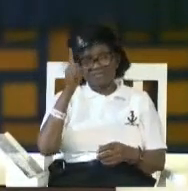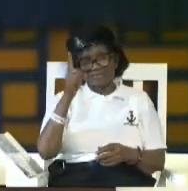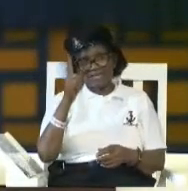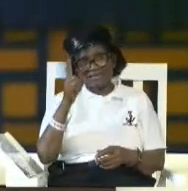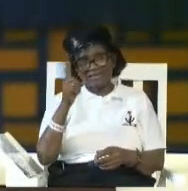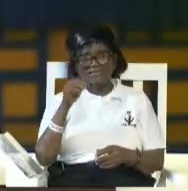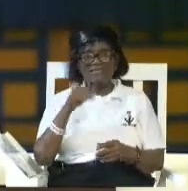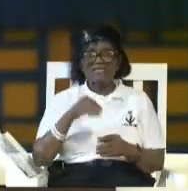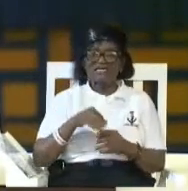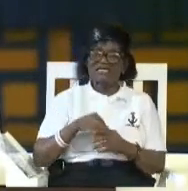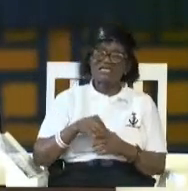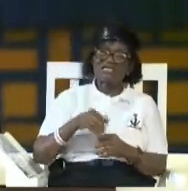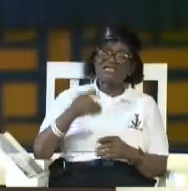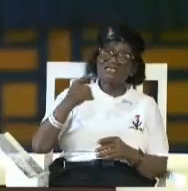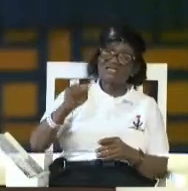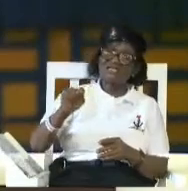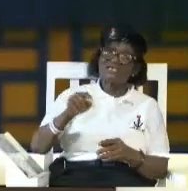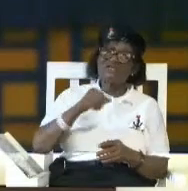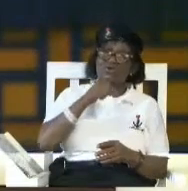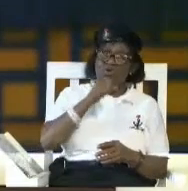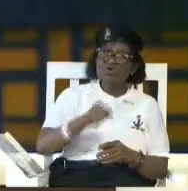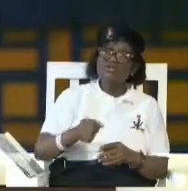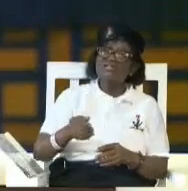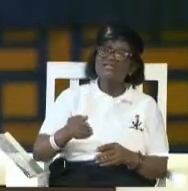In the olden days,